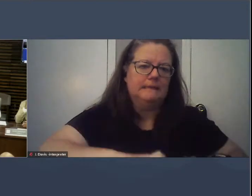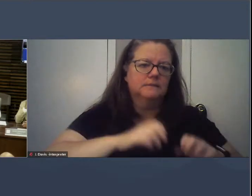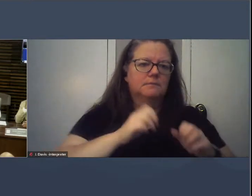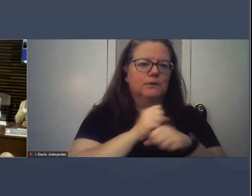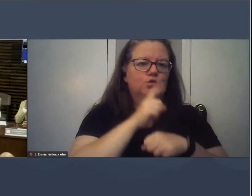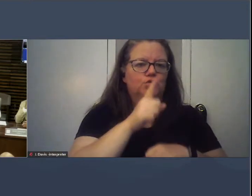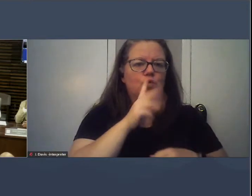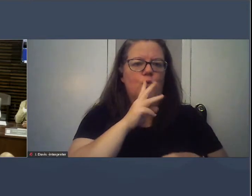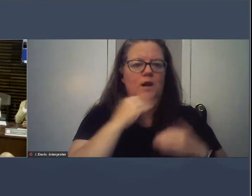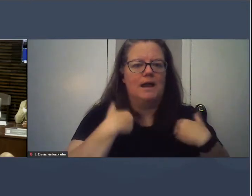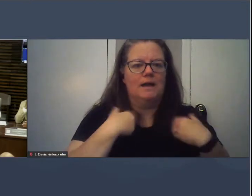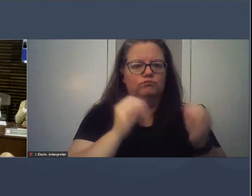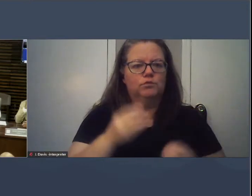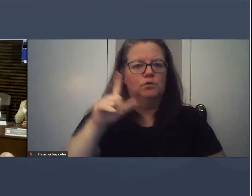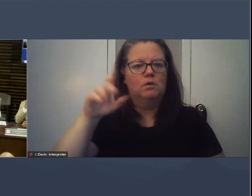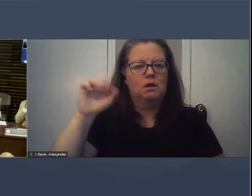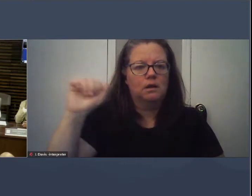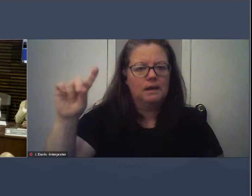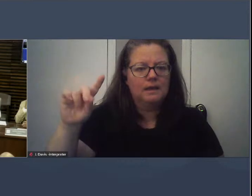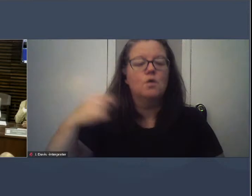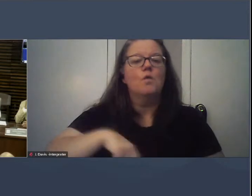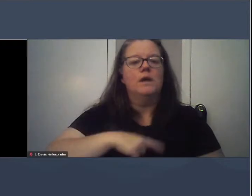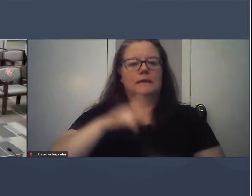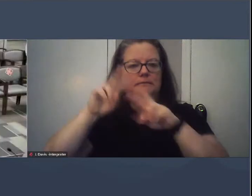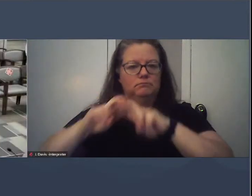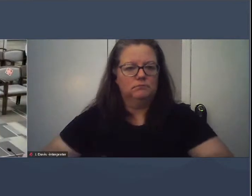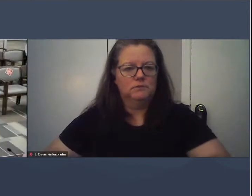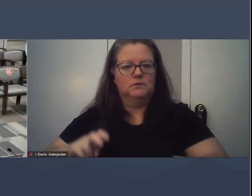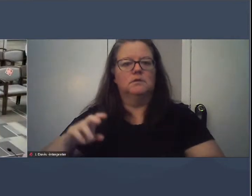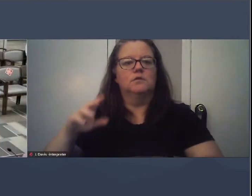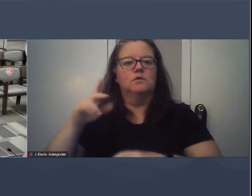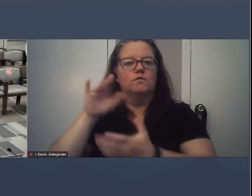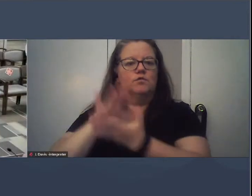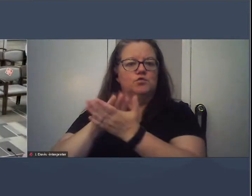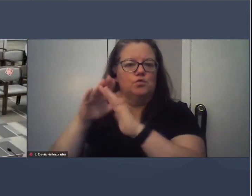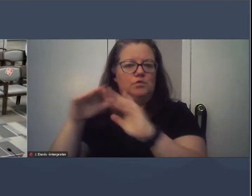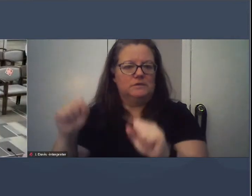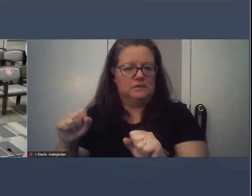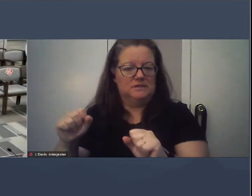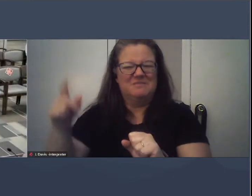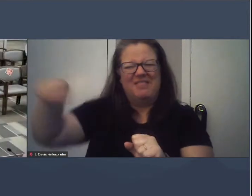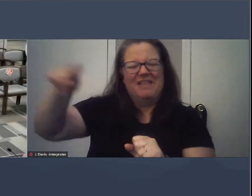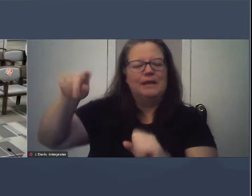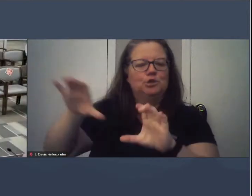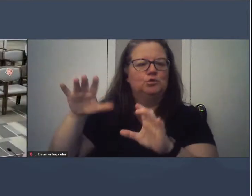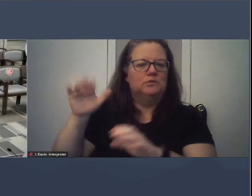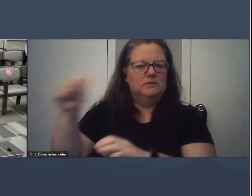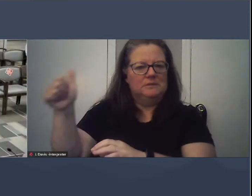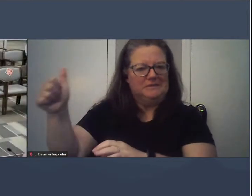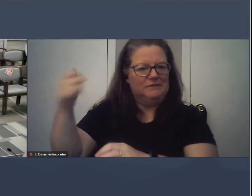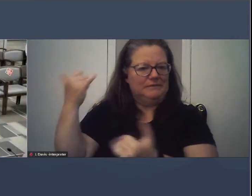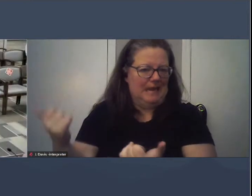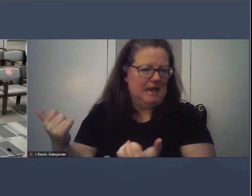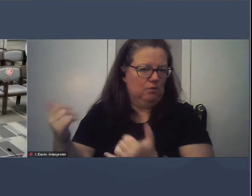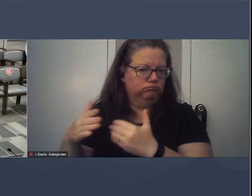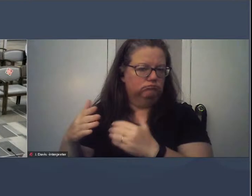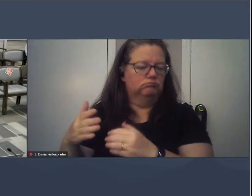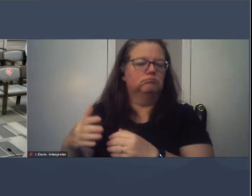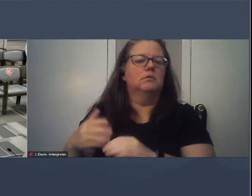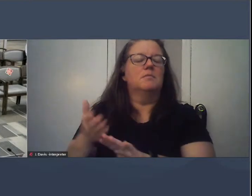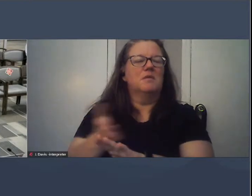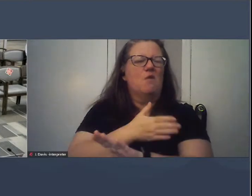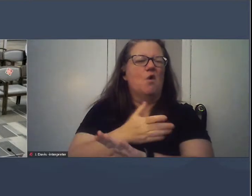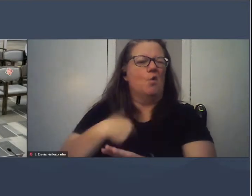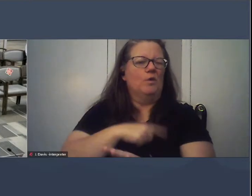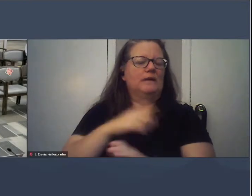have done some testing for Shelby County schools in the past. They do their own testing now. But and then we have required testing that we